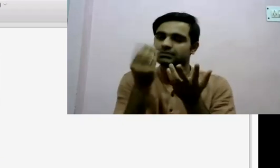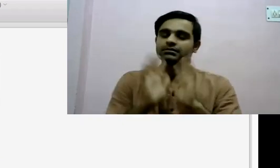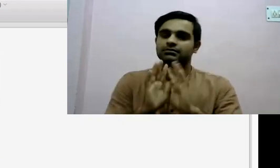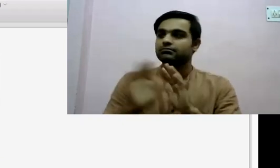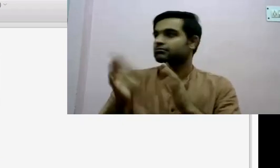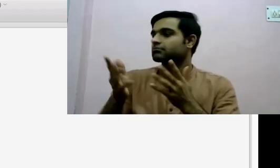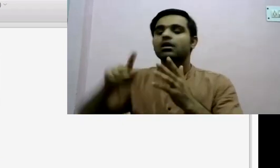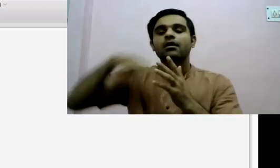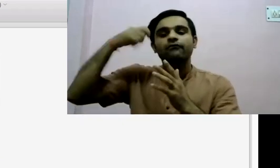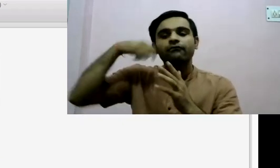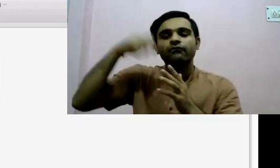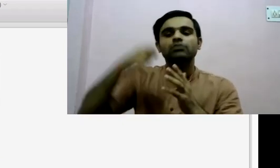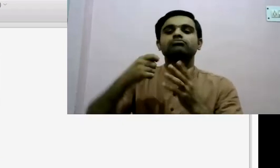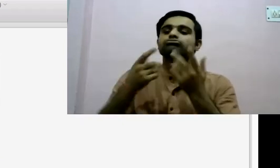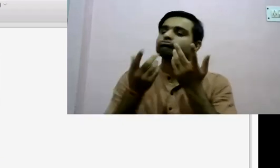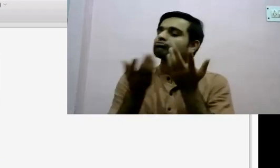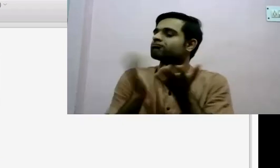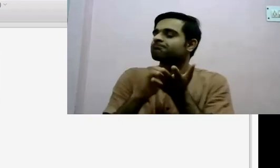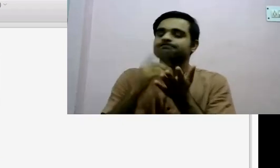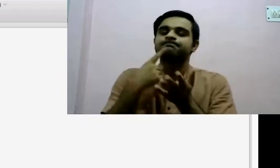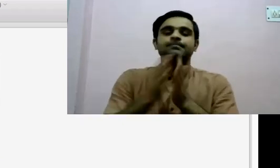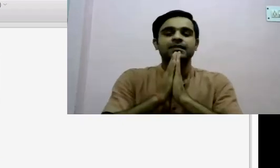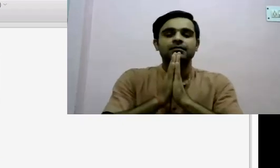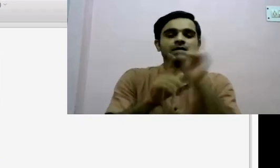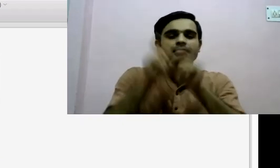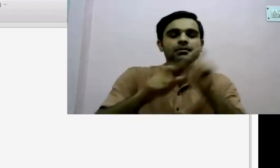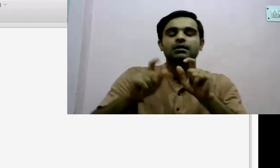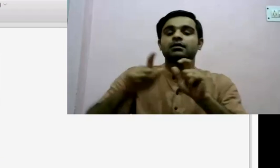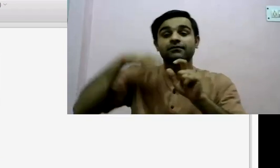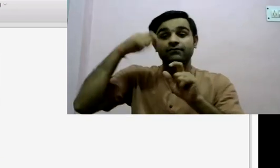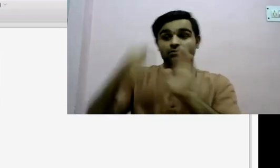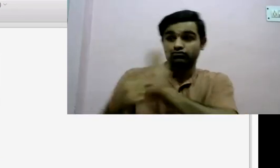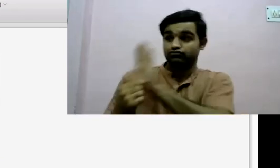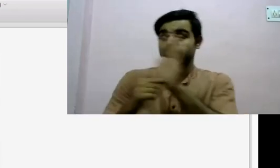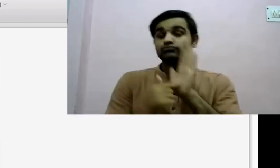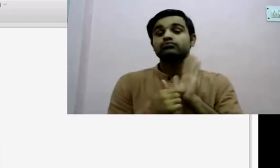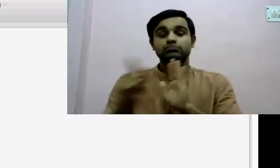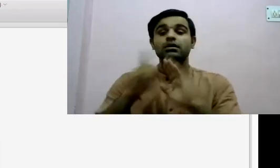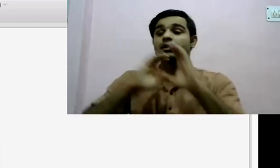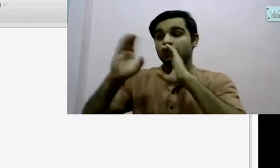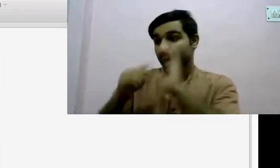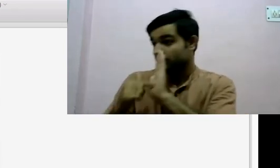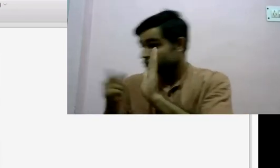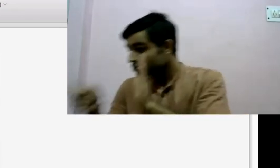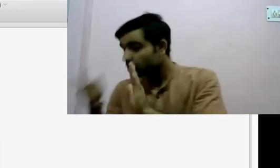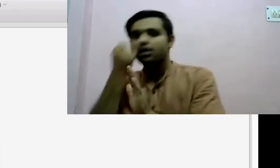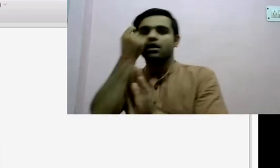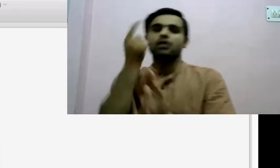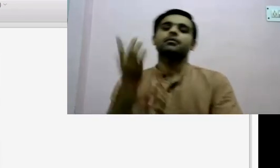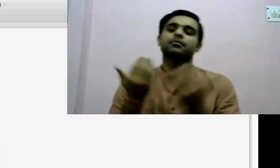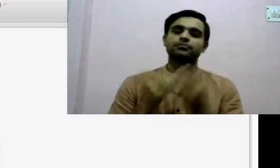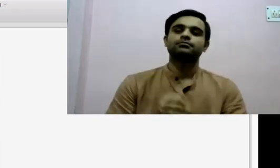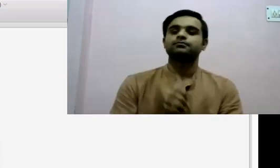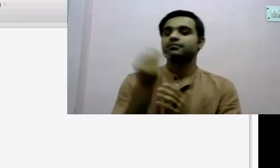video once or twice. We request that you please refer to the video while you're communicating. Some